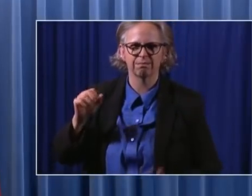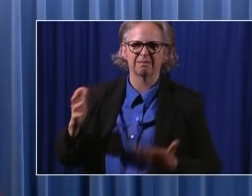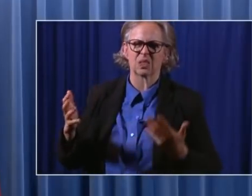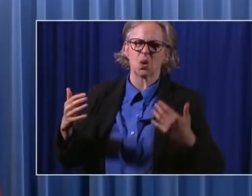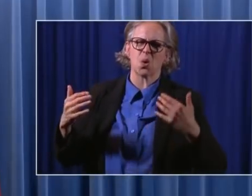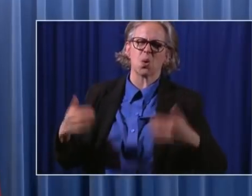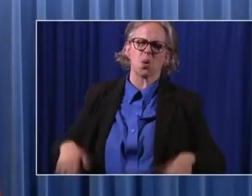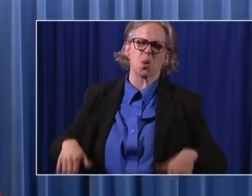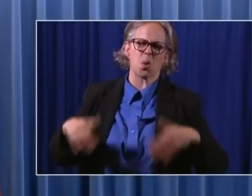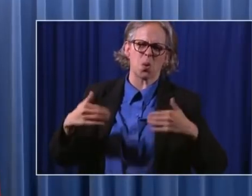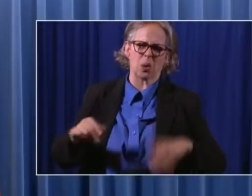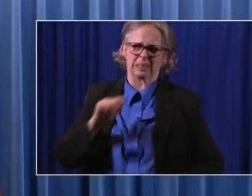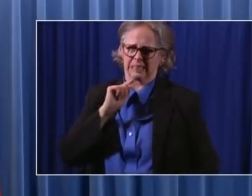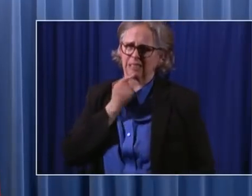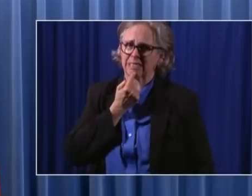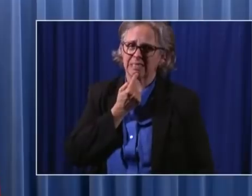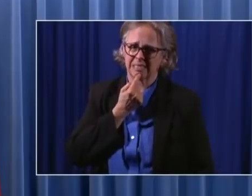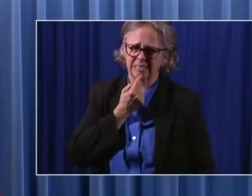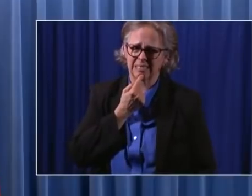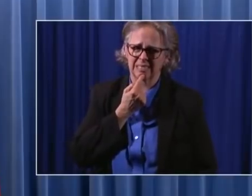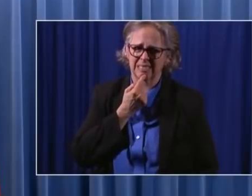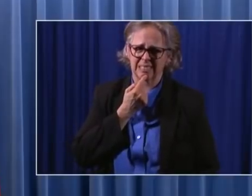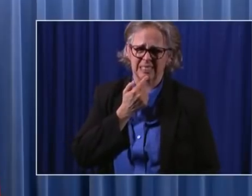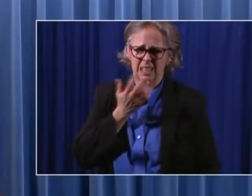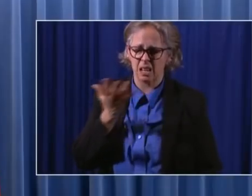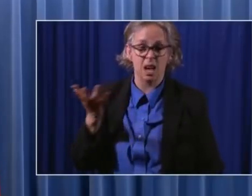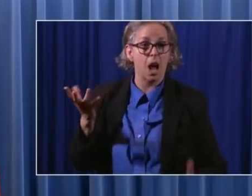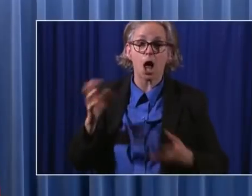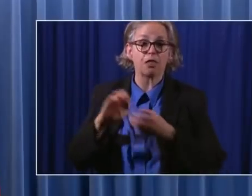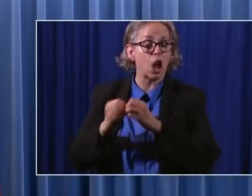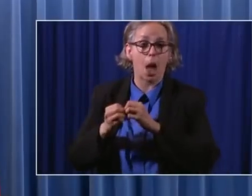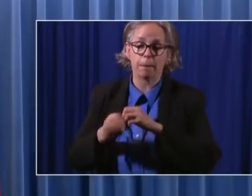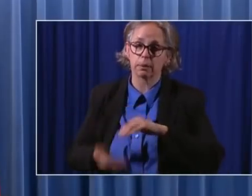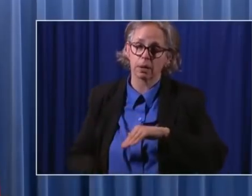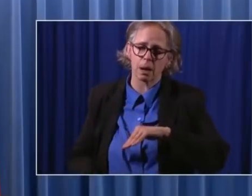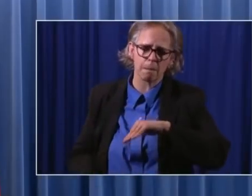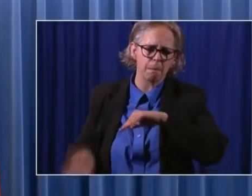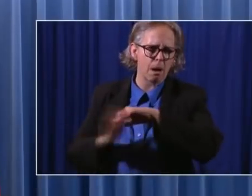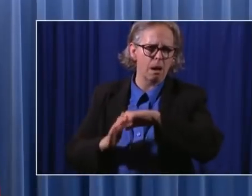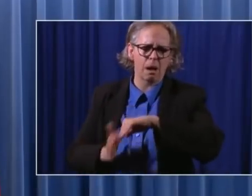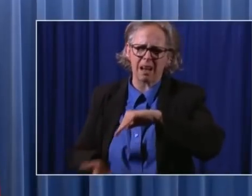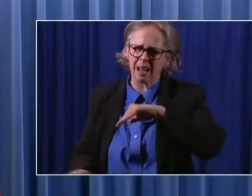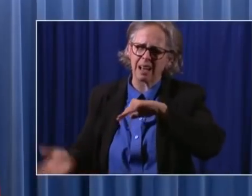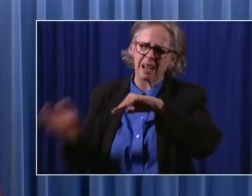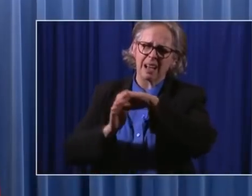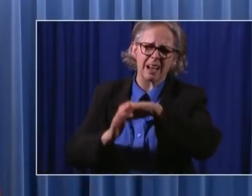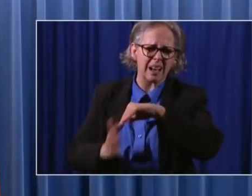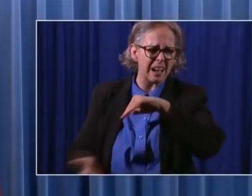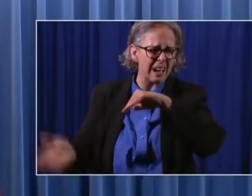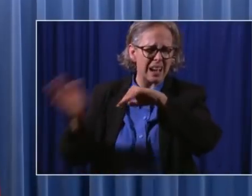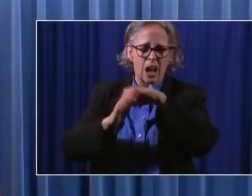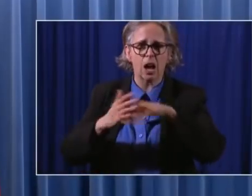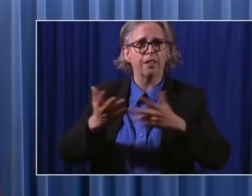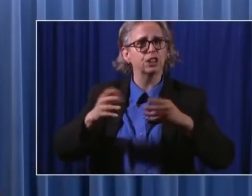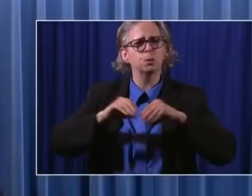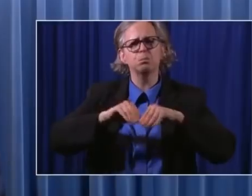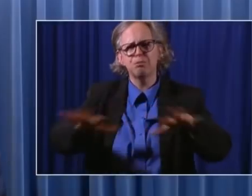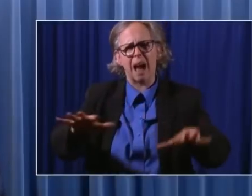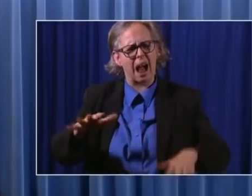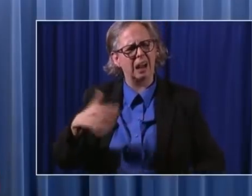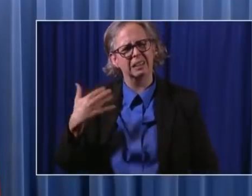situation there is rapidly accelerated with isolated outbreaks that have resulted from a concerning community